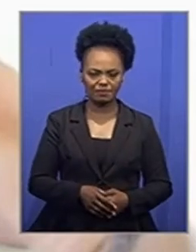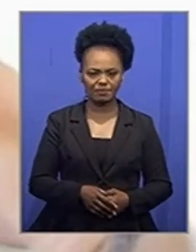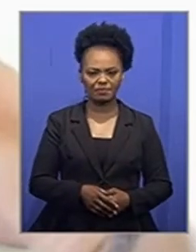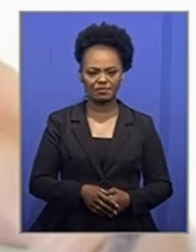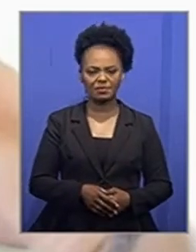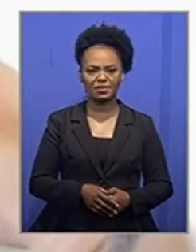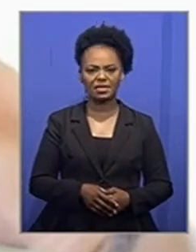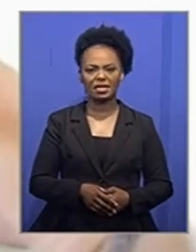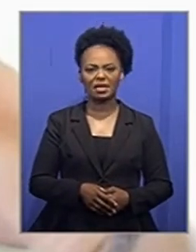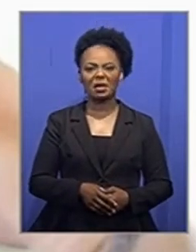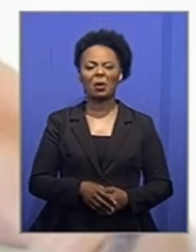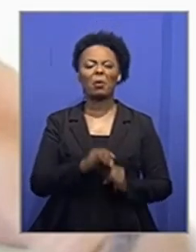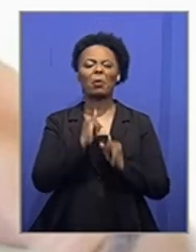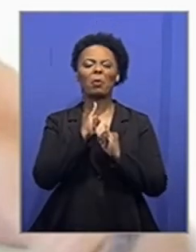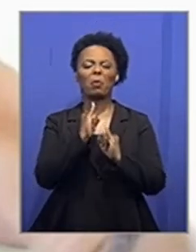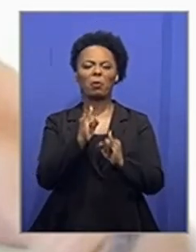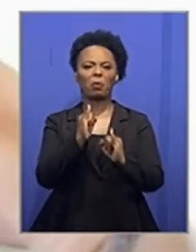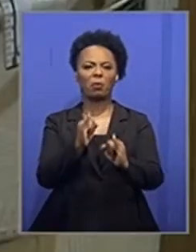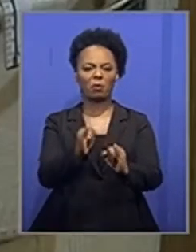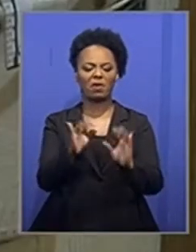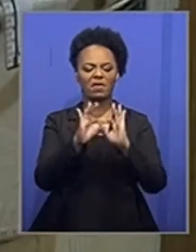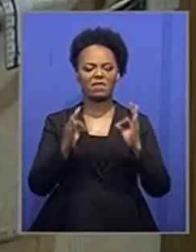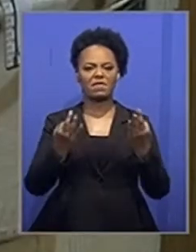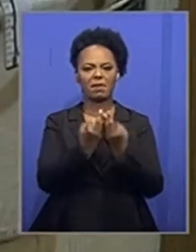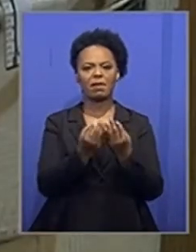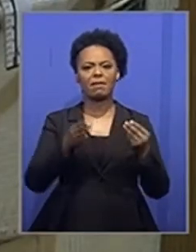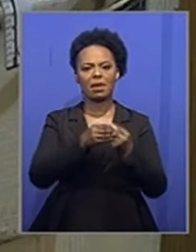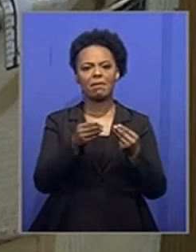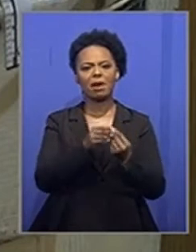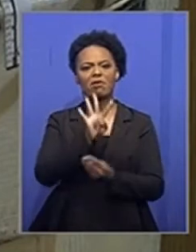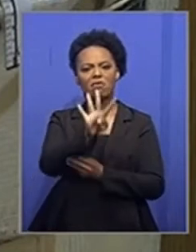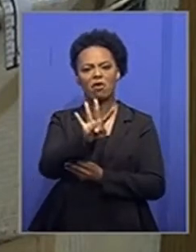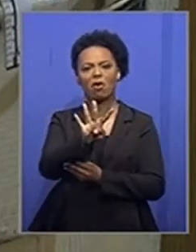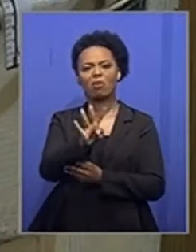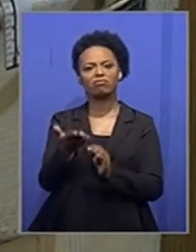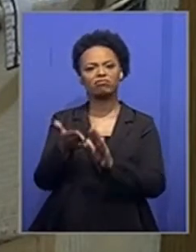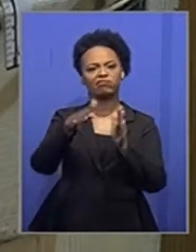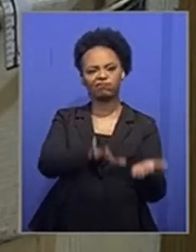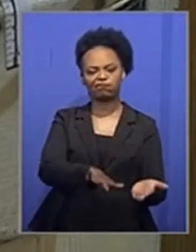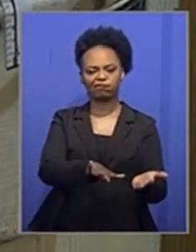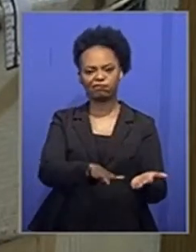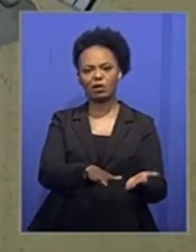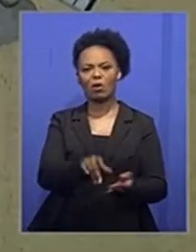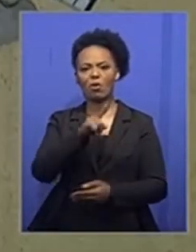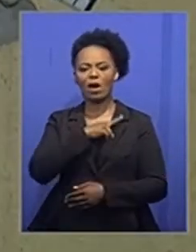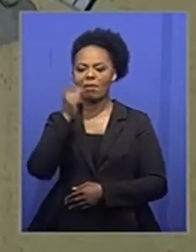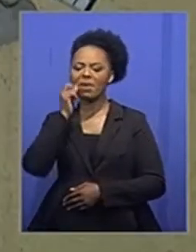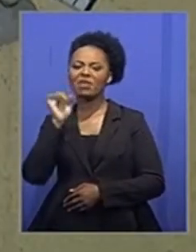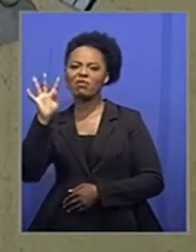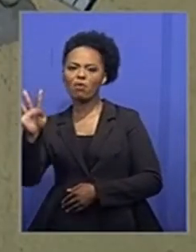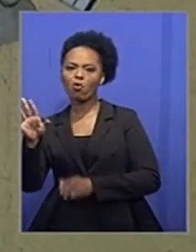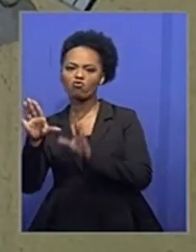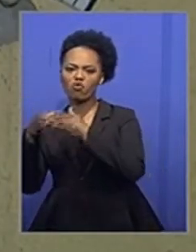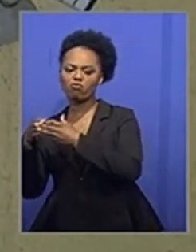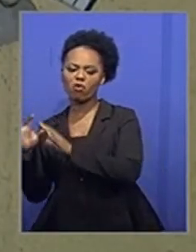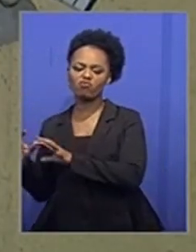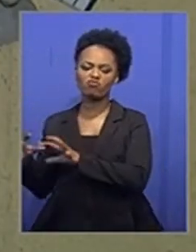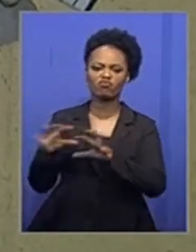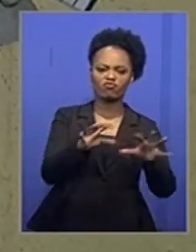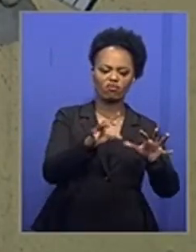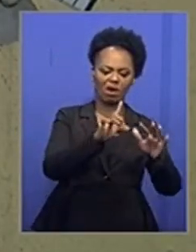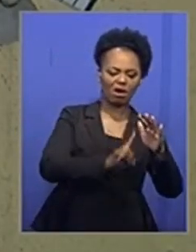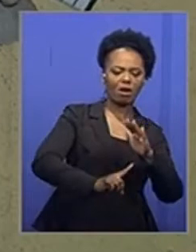Ketsahalo e sehloho eo ho yona ho hlokahetse maloko a lelapa a mane. Sepolesa se boletse ha banna ba bane ba ile ba kena ka tlung ena, mme